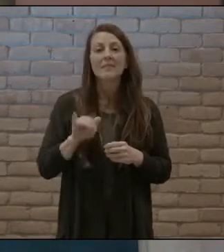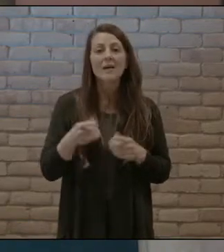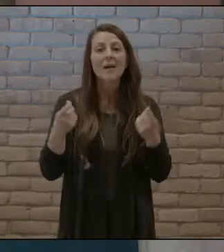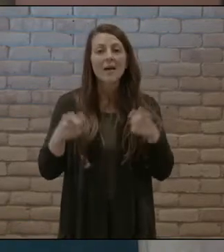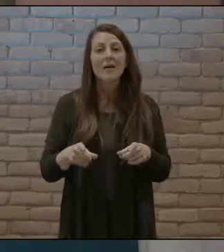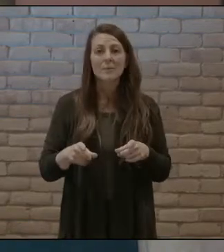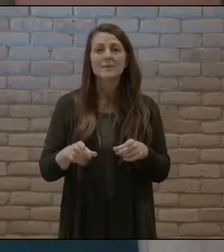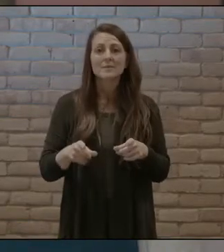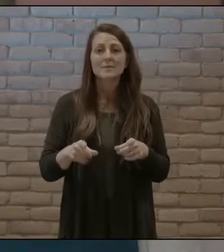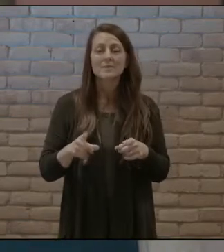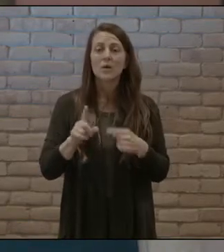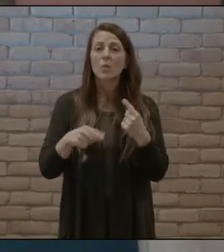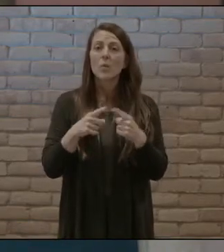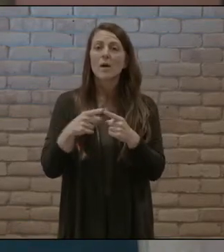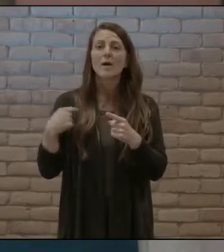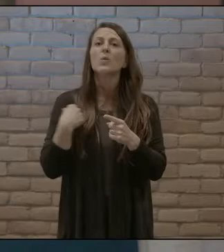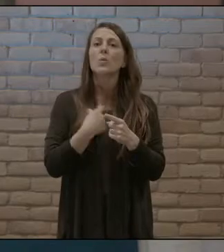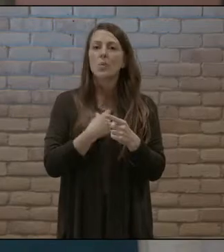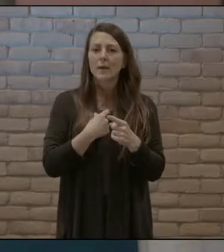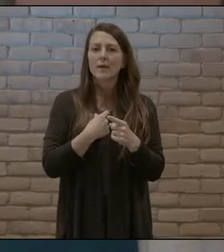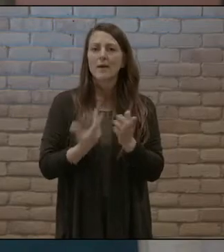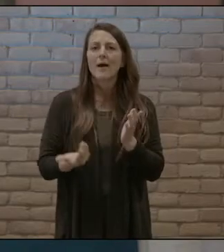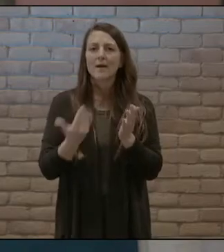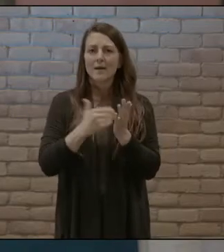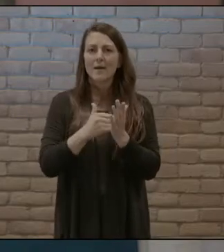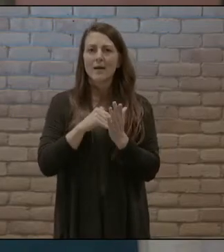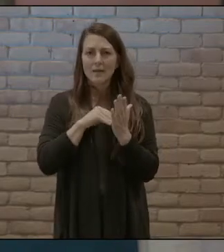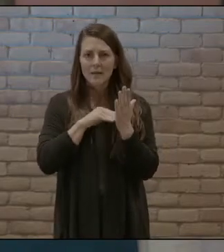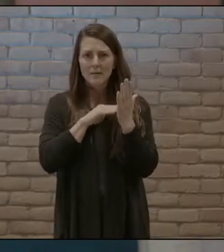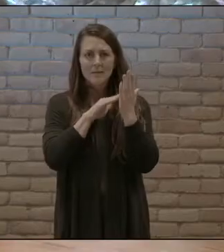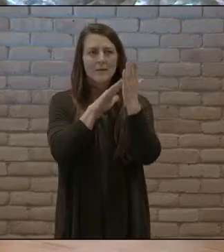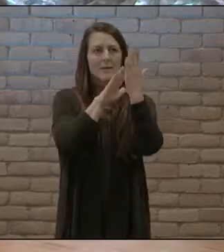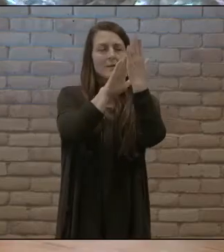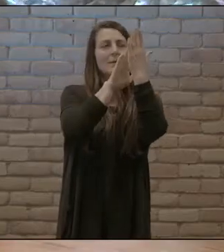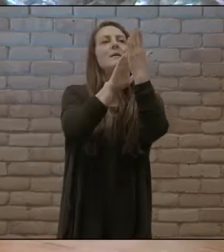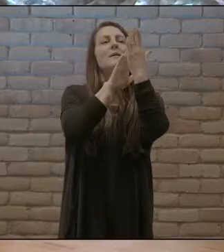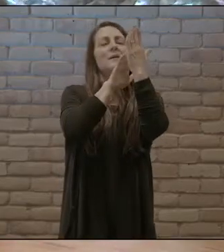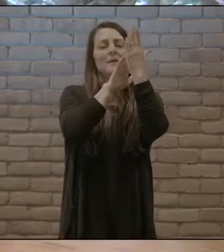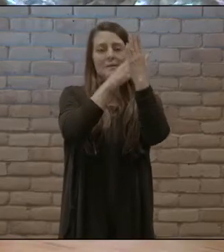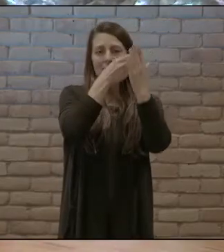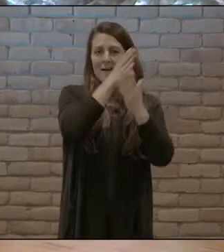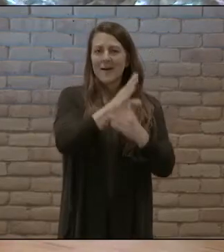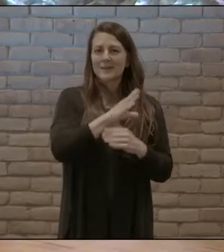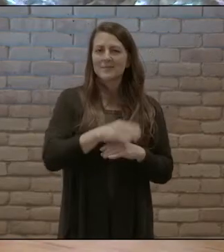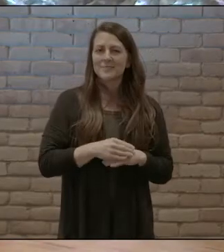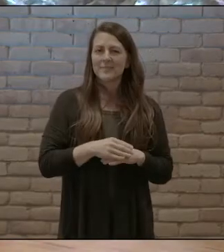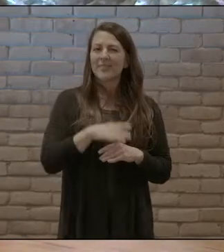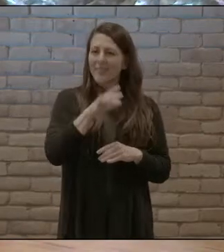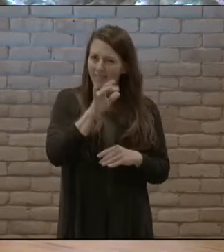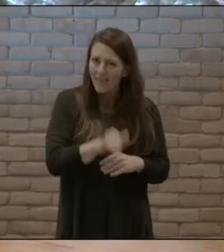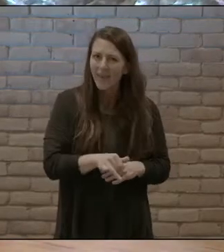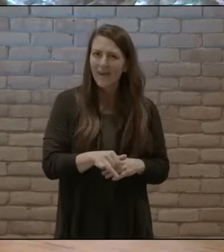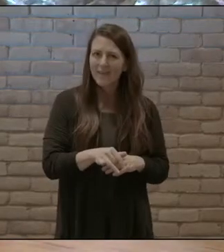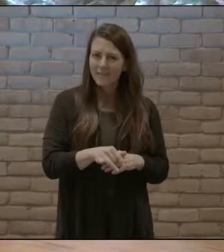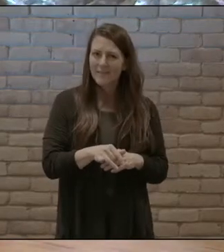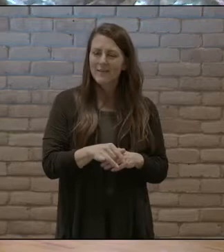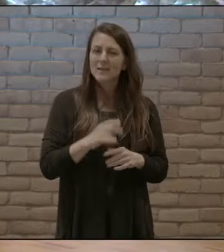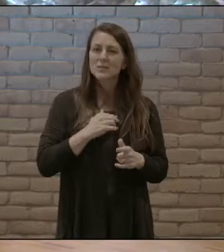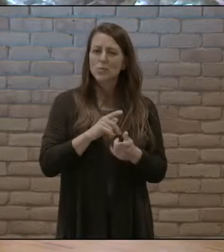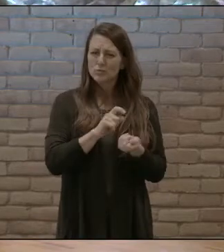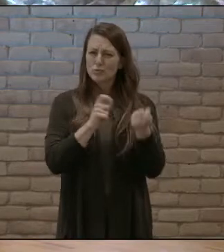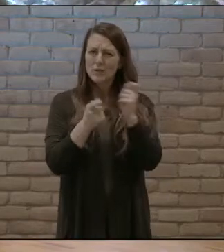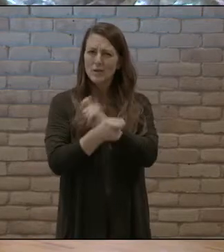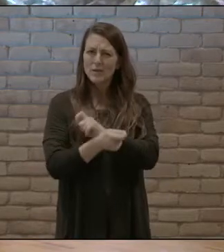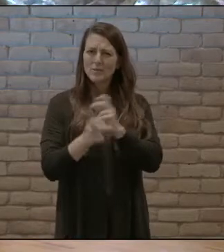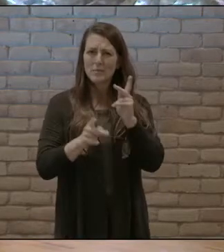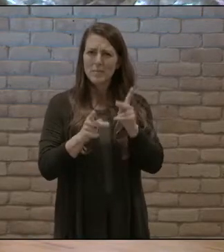that happens as we come back into the presence of God. That's what's brought about transformation for